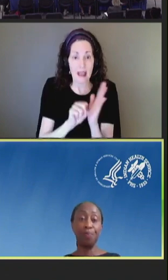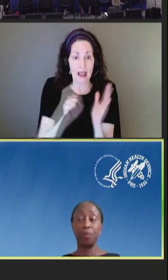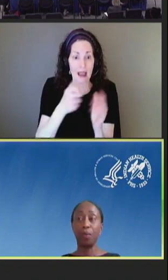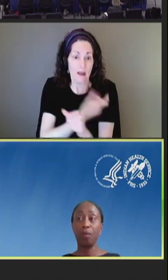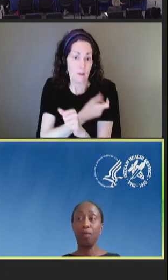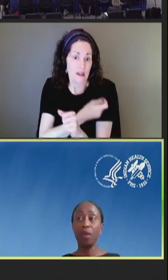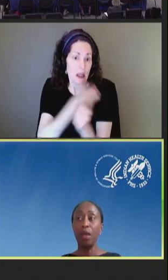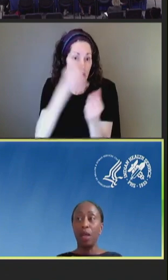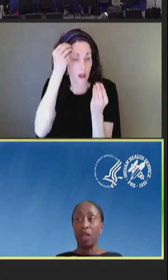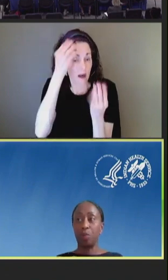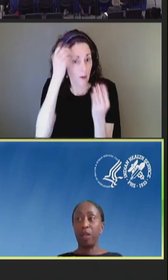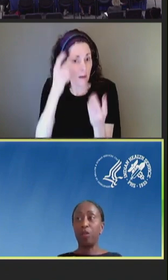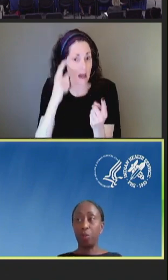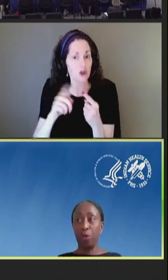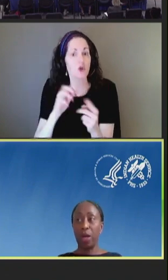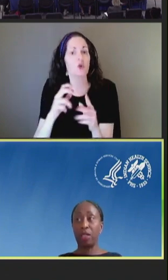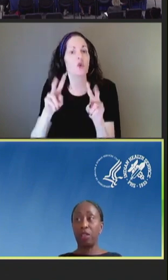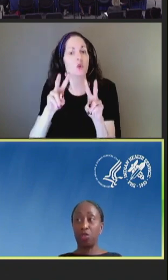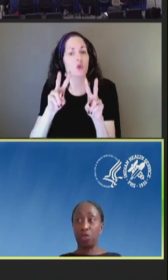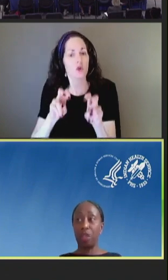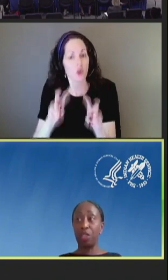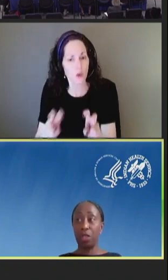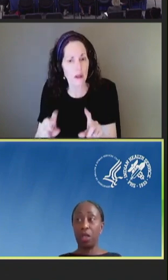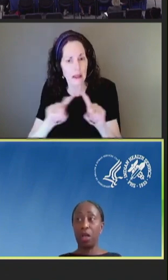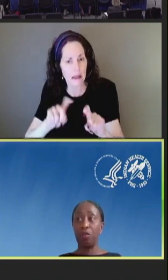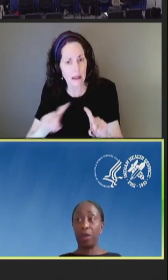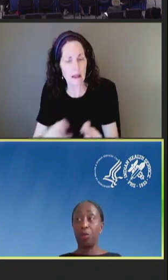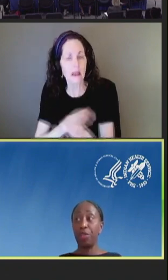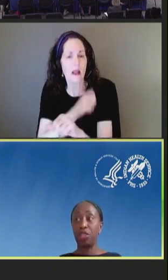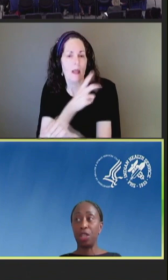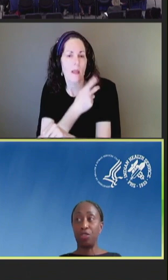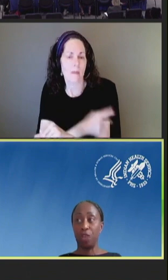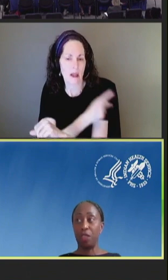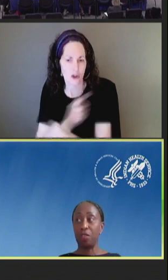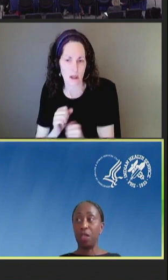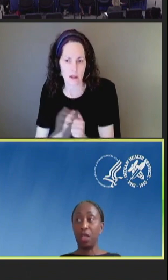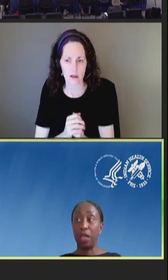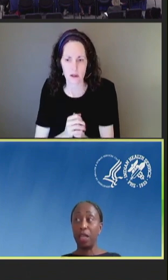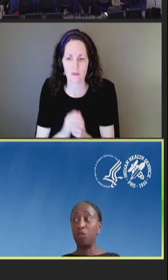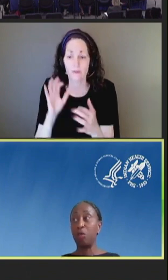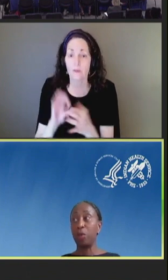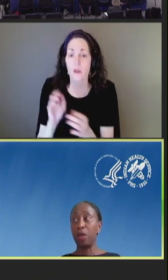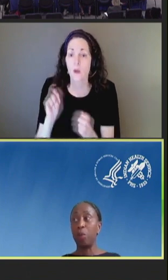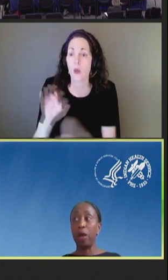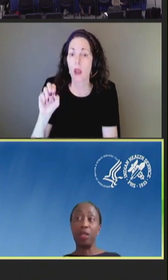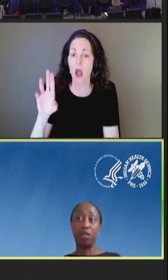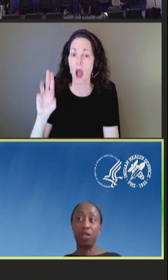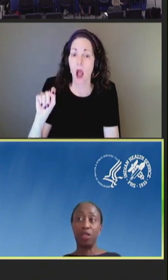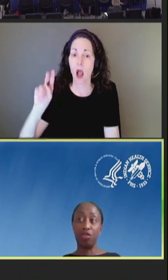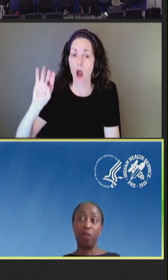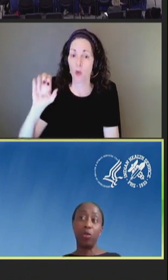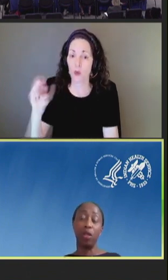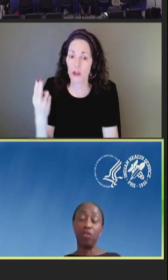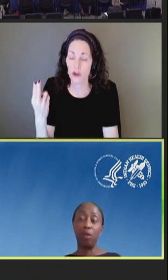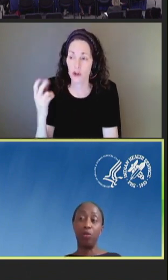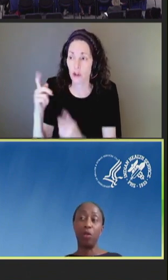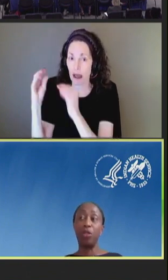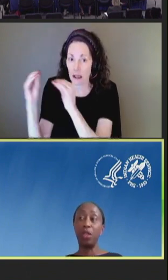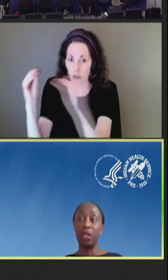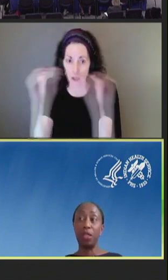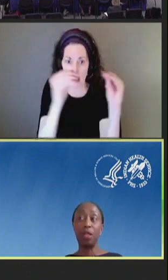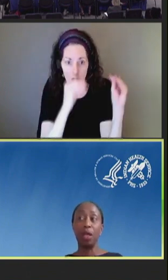screening. As part of the proactive strategy of outreach, education, and engagement with our partners in the